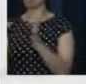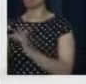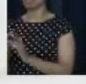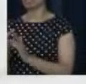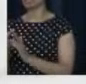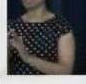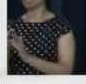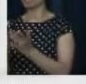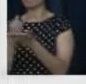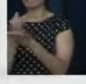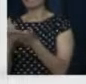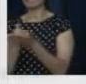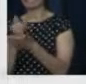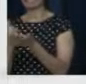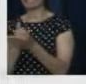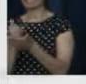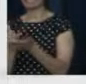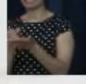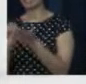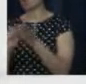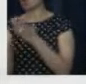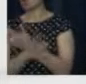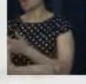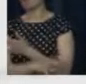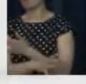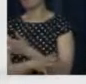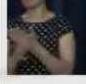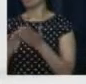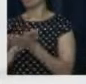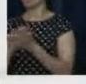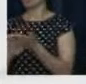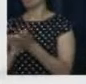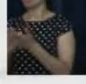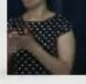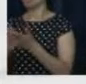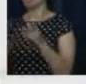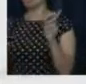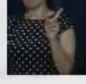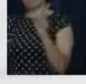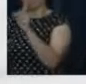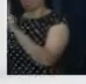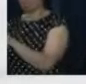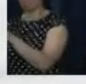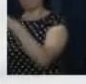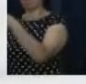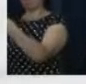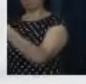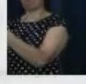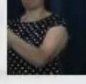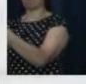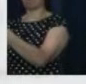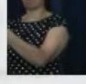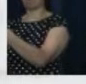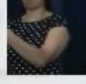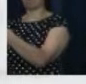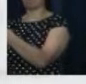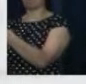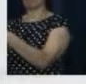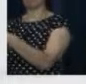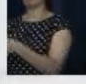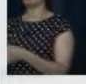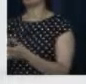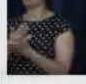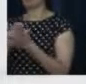people's sins against them. And he has committed us to the message of reconciliation. We are therefore